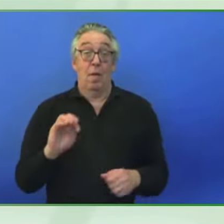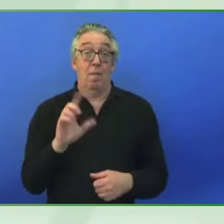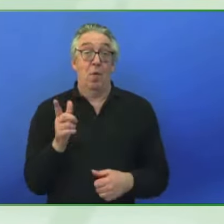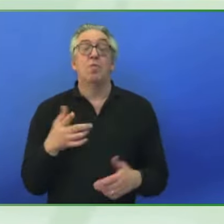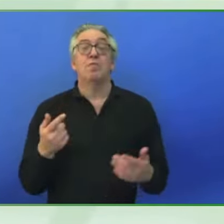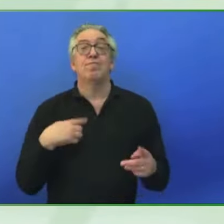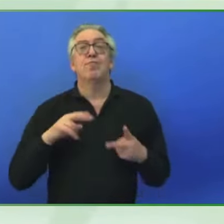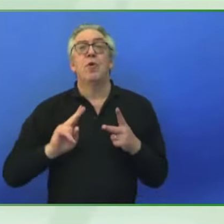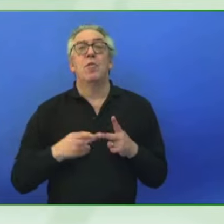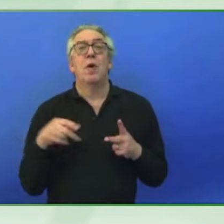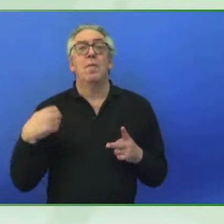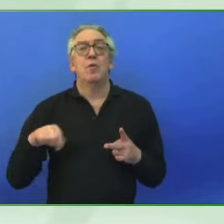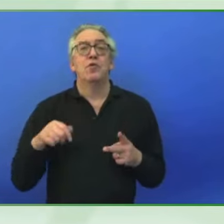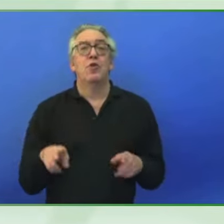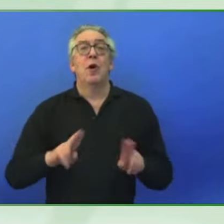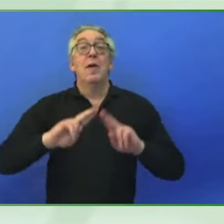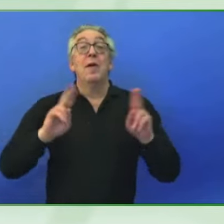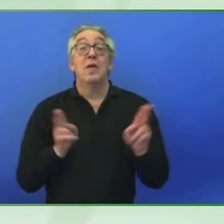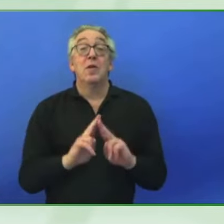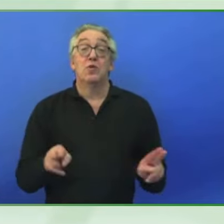international NGO, G3ICT.